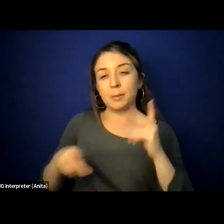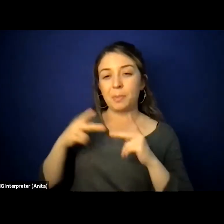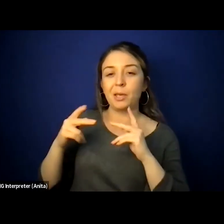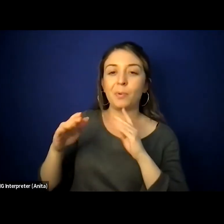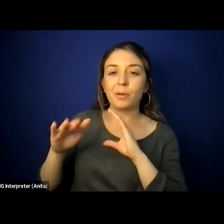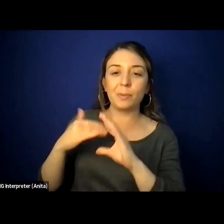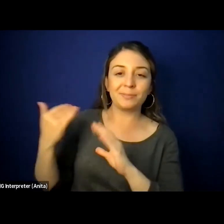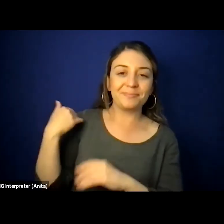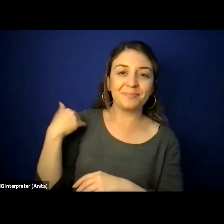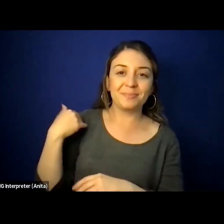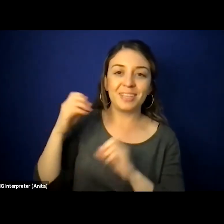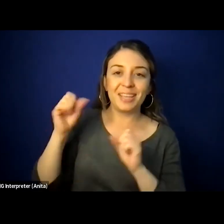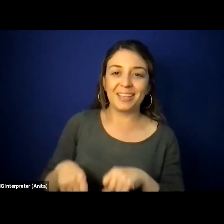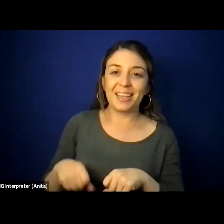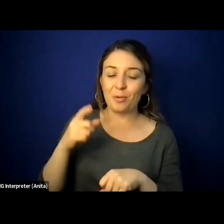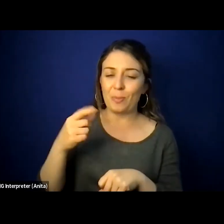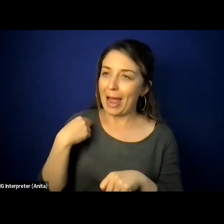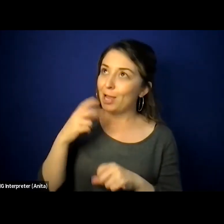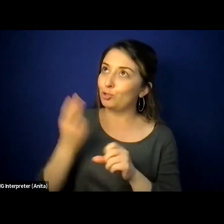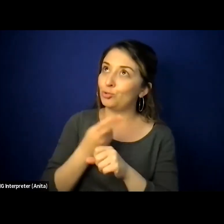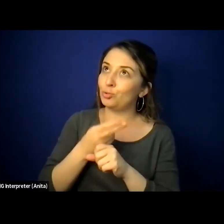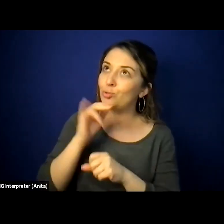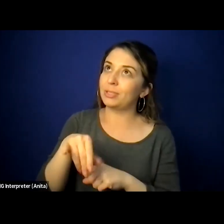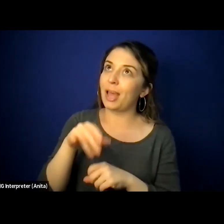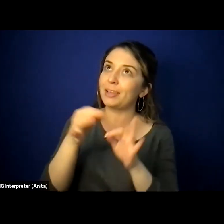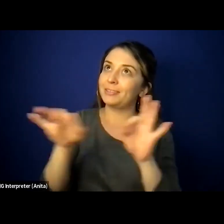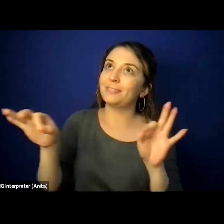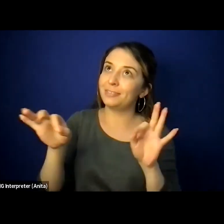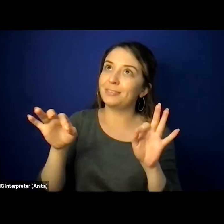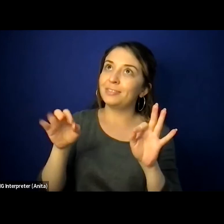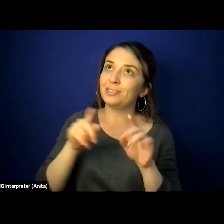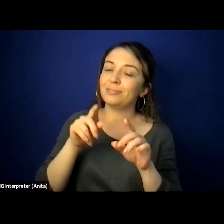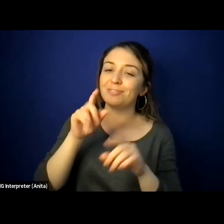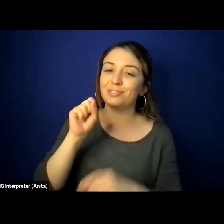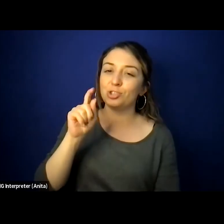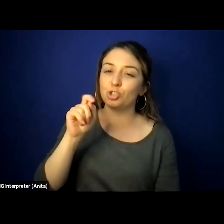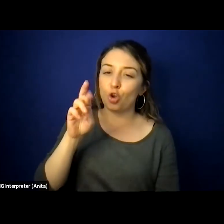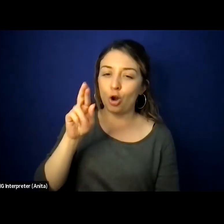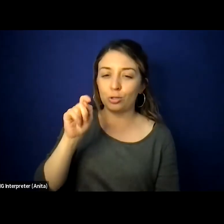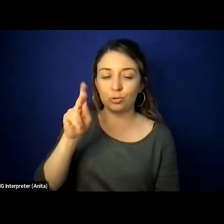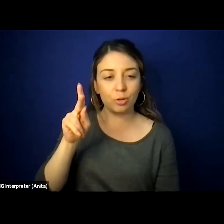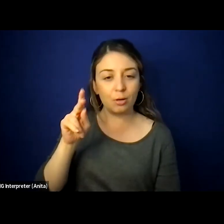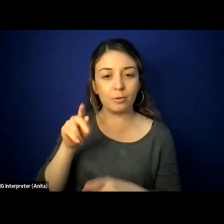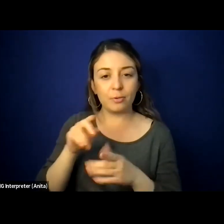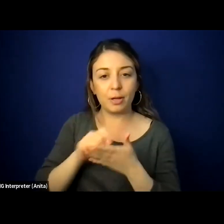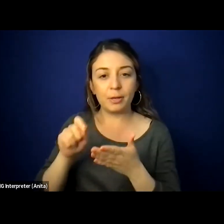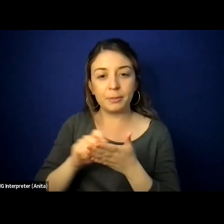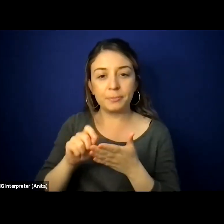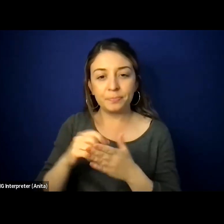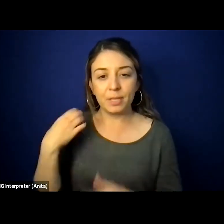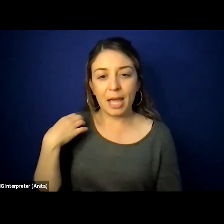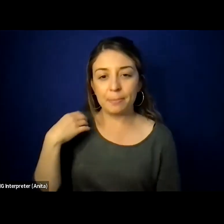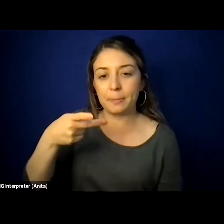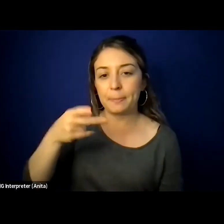Star Trek font in a slide. 10 out of 10 would recommend. So the telethons, the